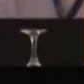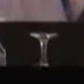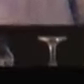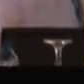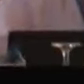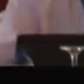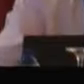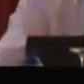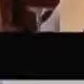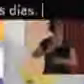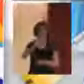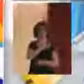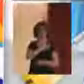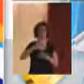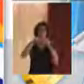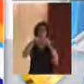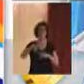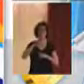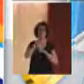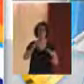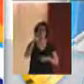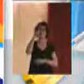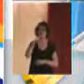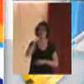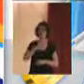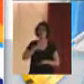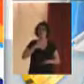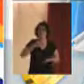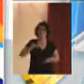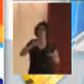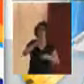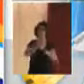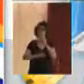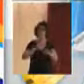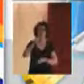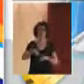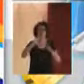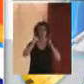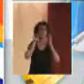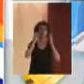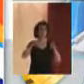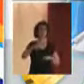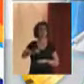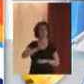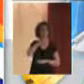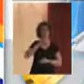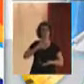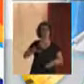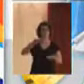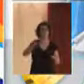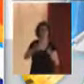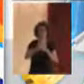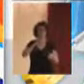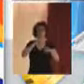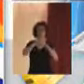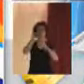Good morning. First of all, I'd like to thank the ONCE Foundation for organizing this conference and